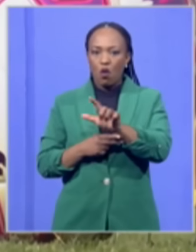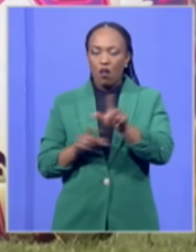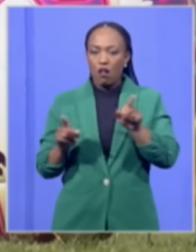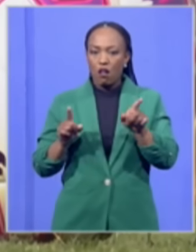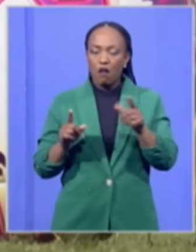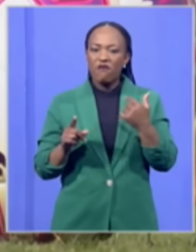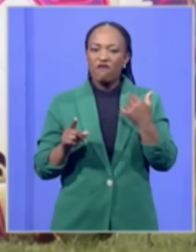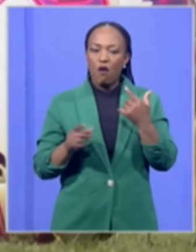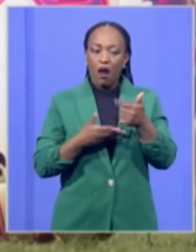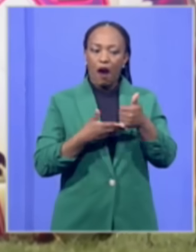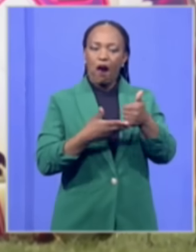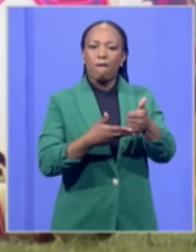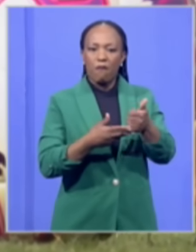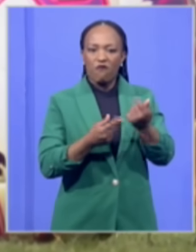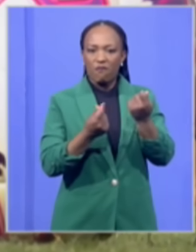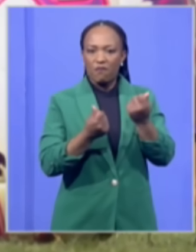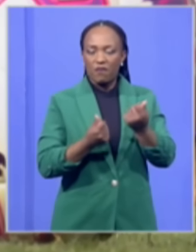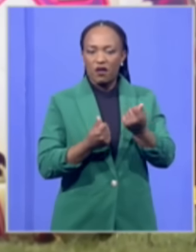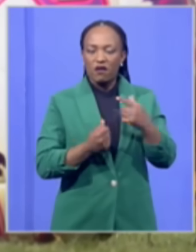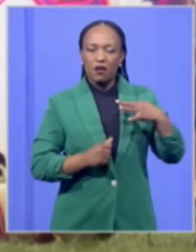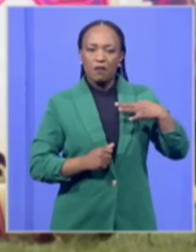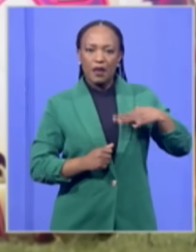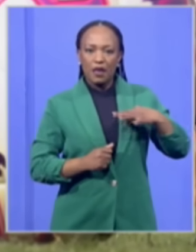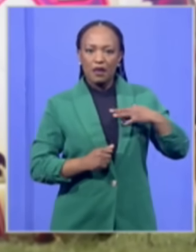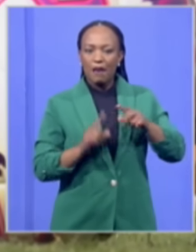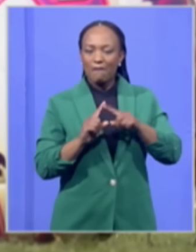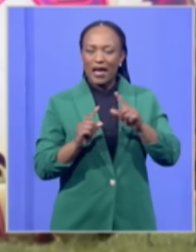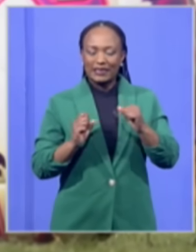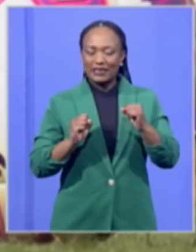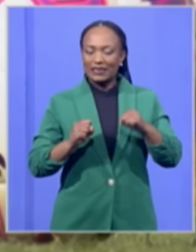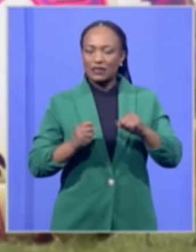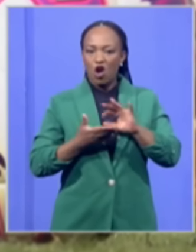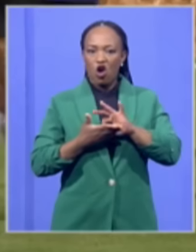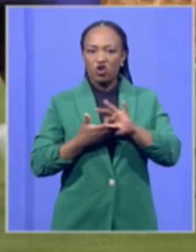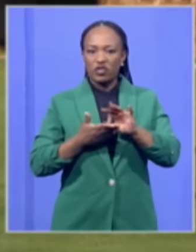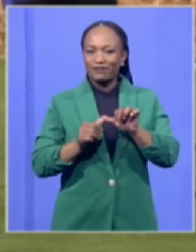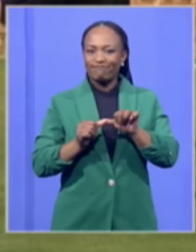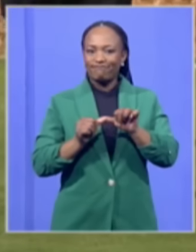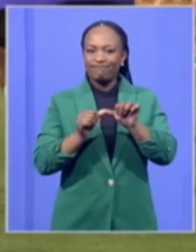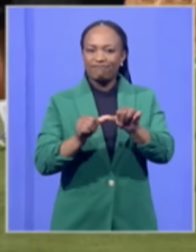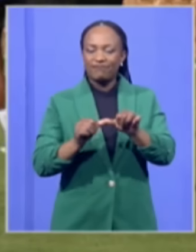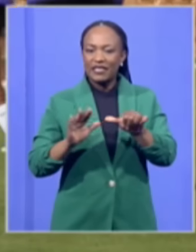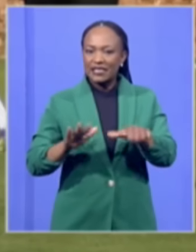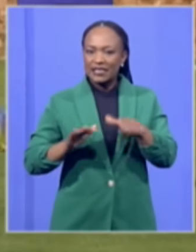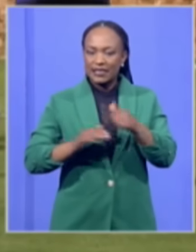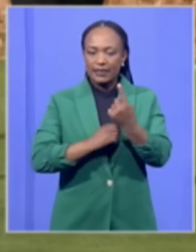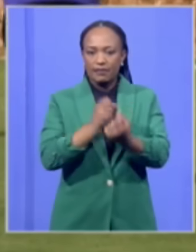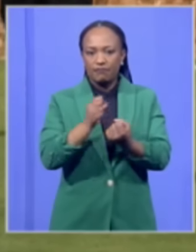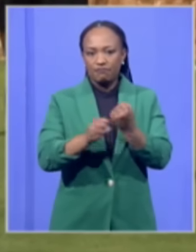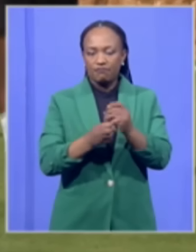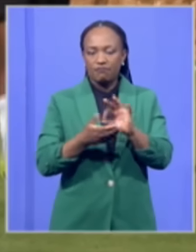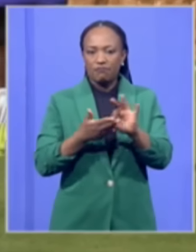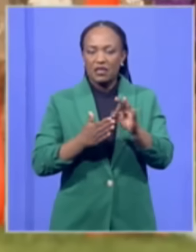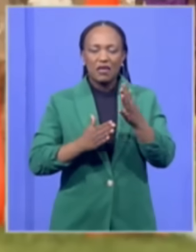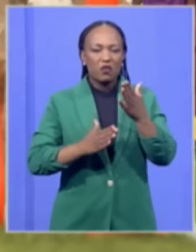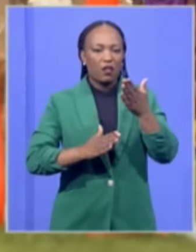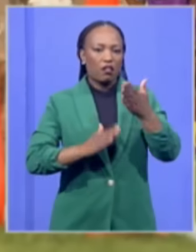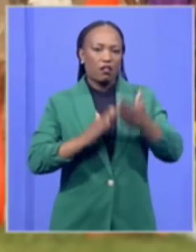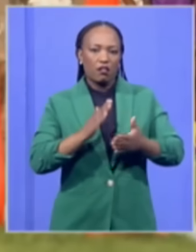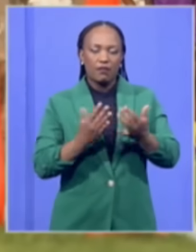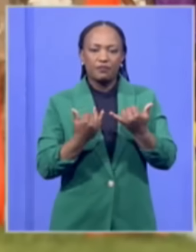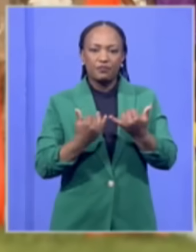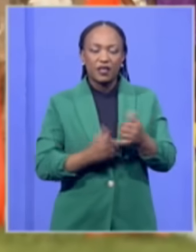banyana ba paletšwe ke go fitlhelela kwano ye msa le gore tirišano ya bona ya mengwaga e 16 e fihla mafelelong. Kontraka